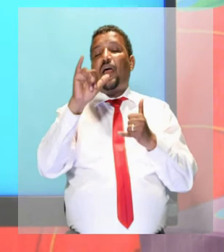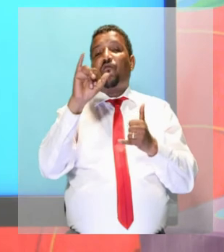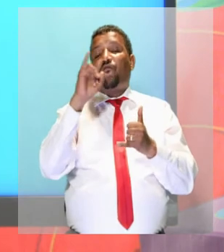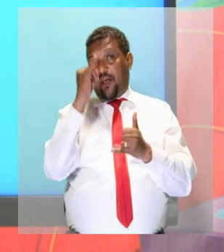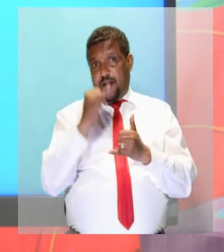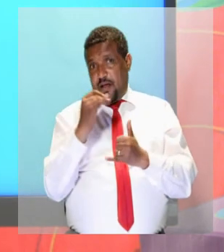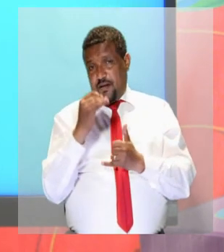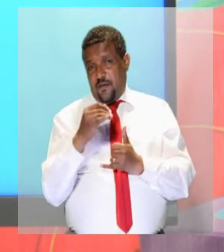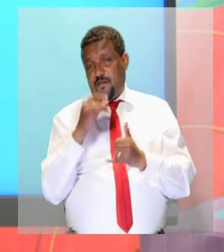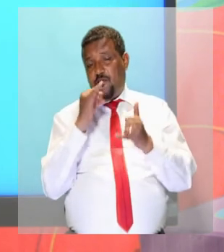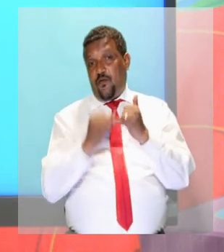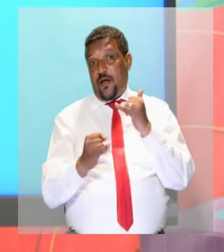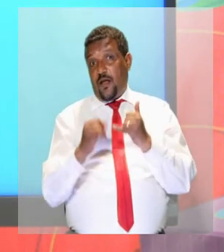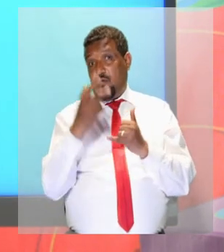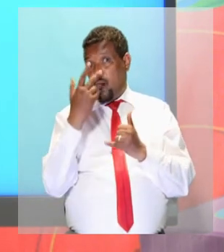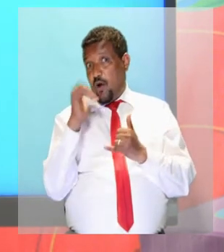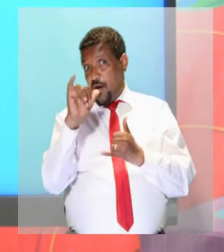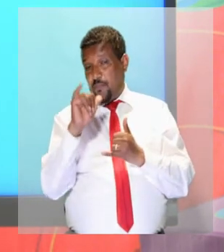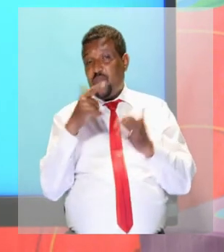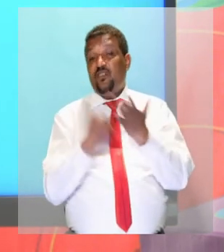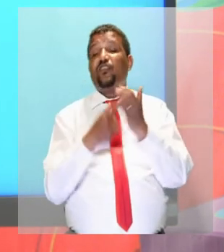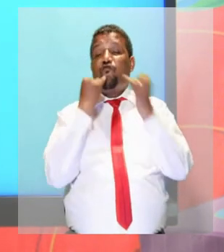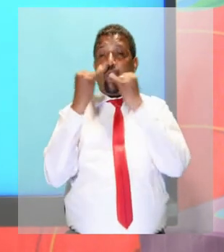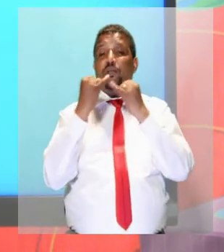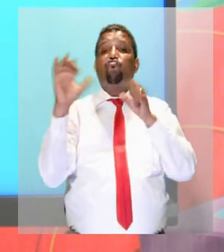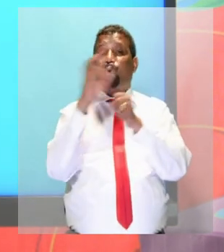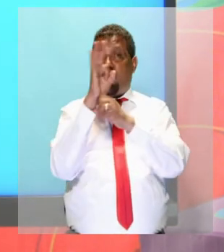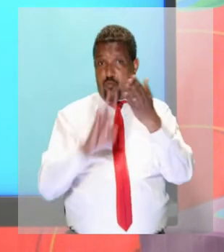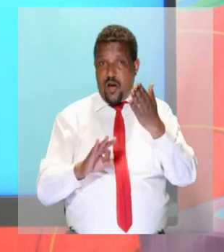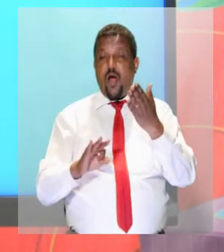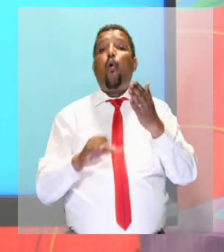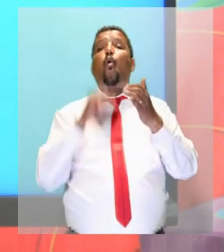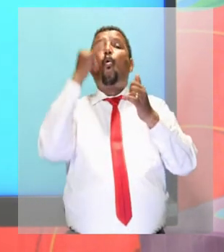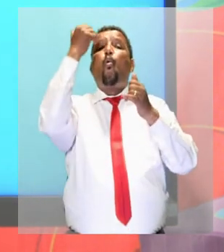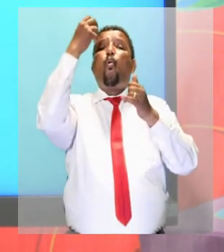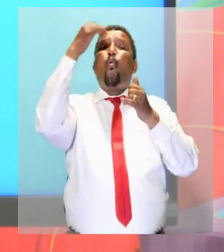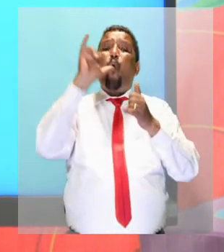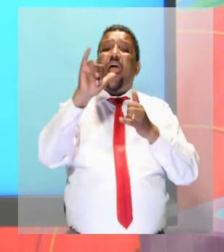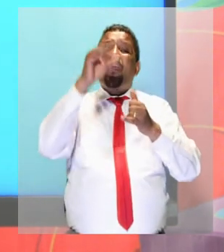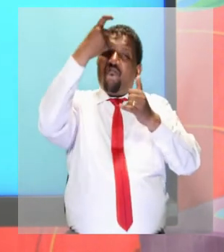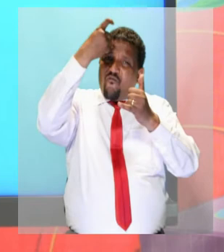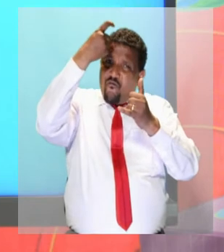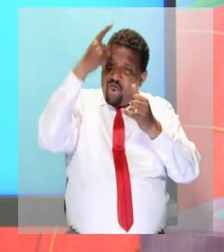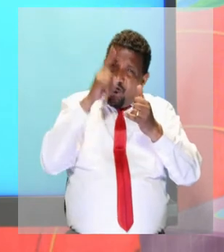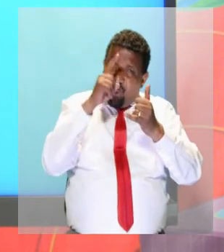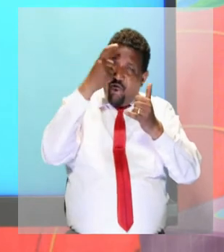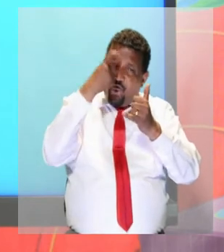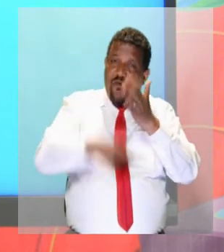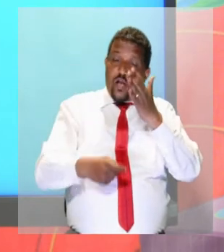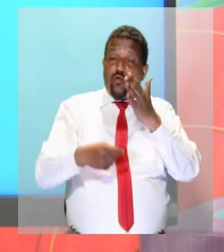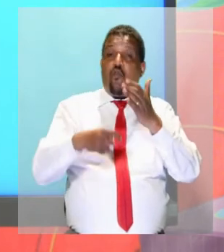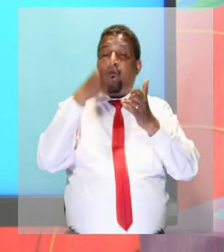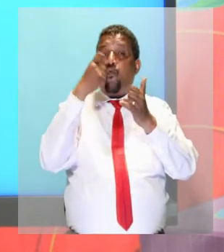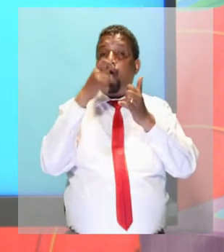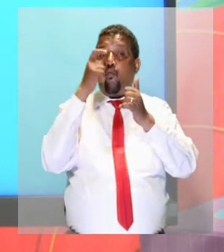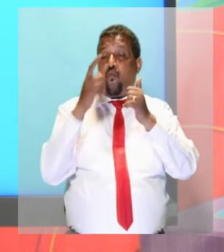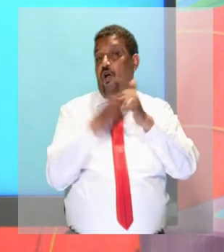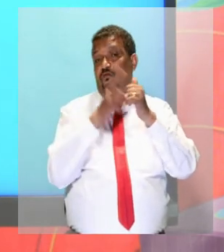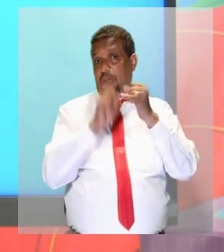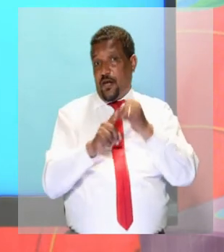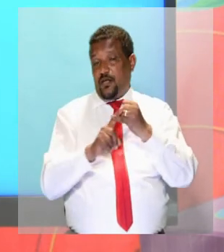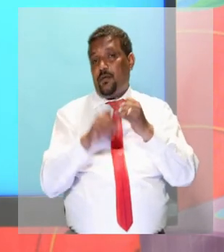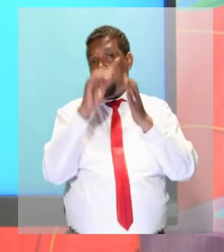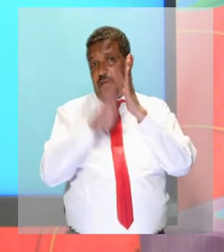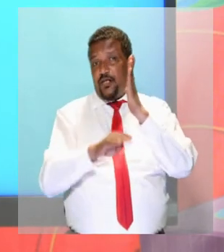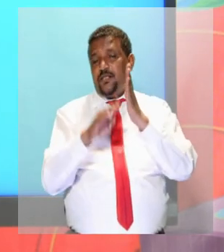when we substitute this information on this formula, the value of y final is 2 minus y initial is 3 divided by the value